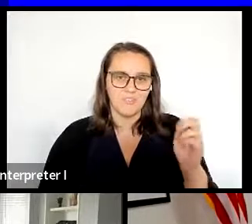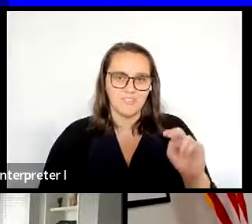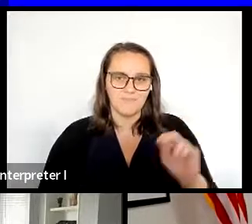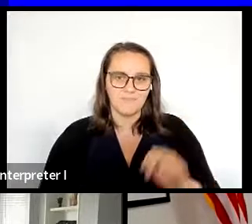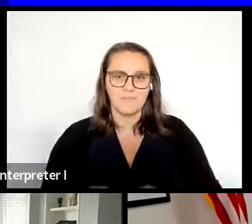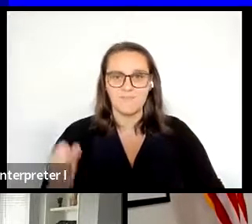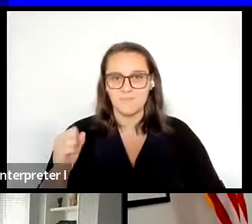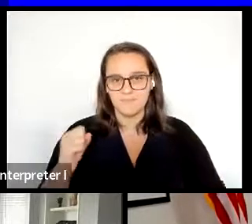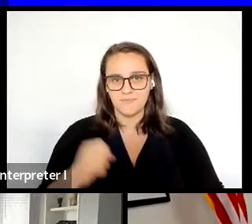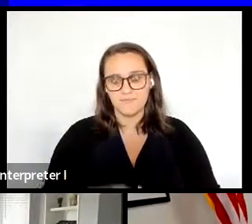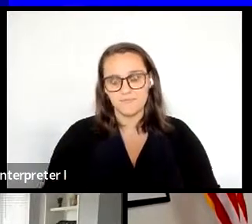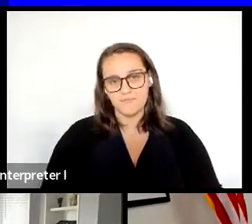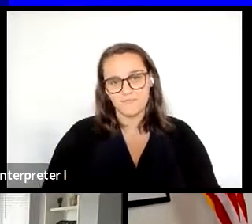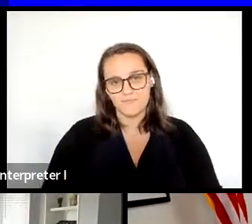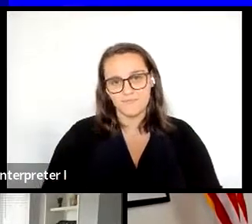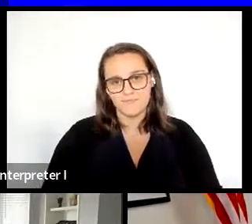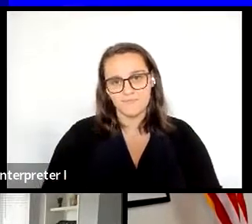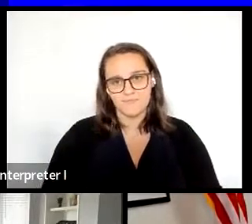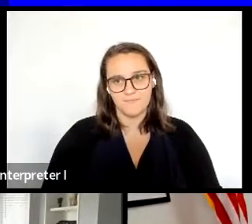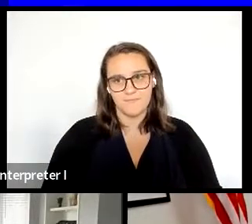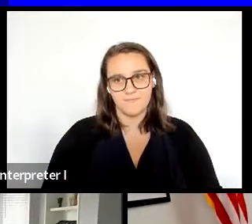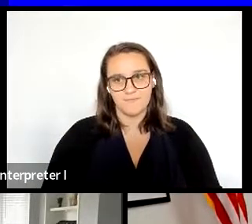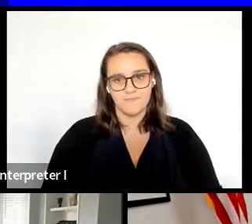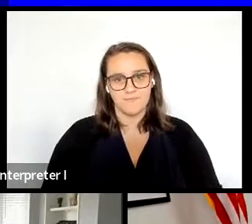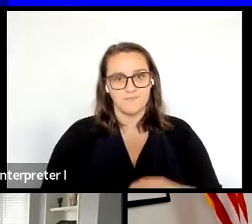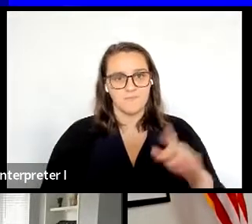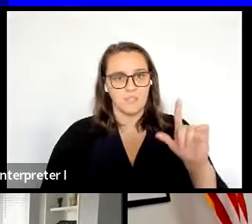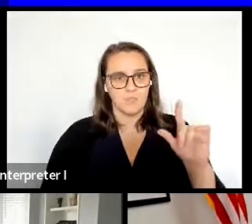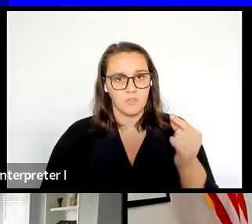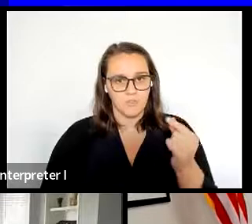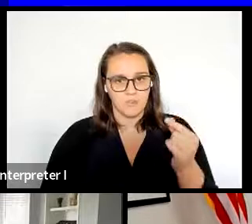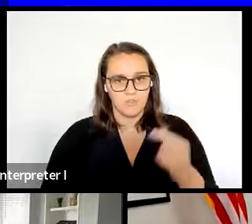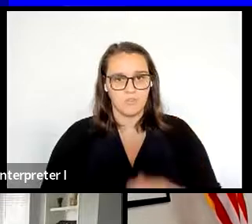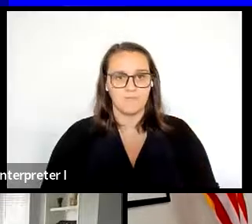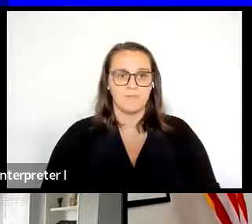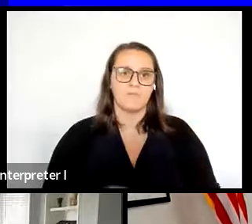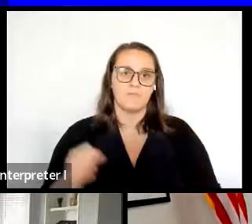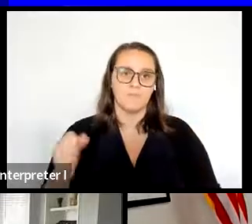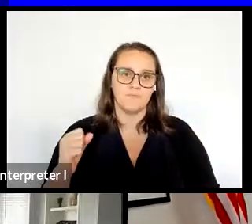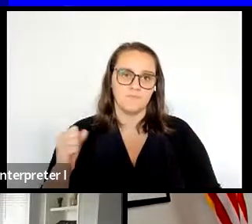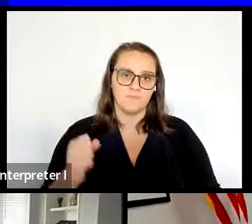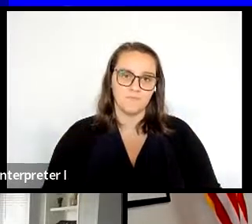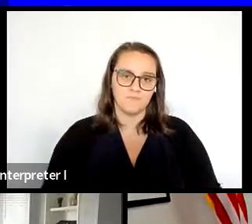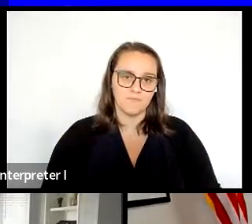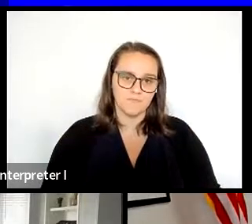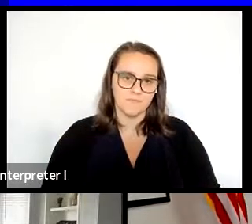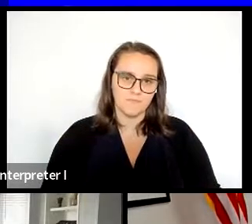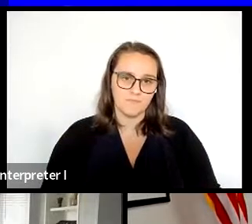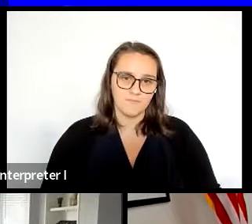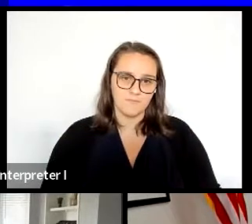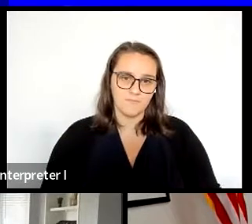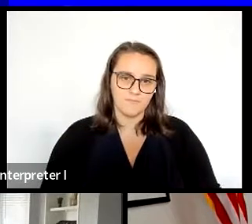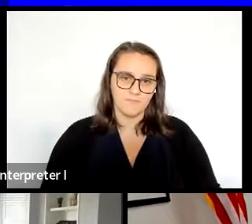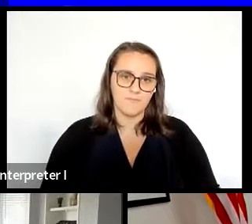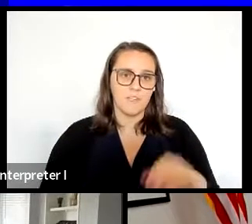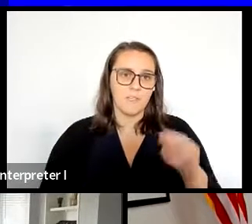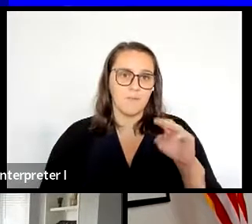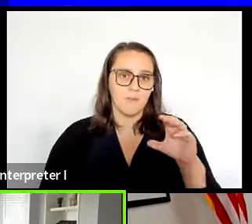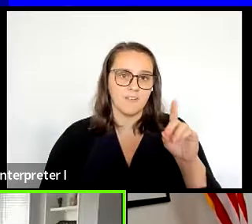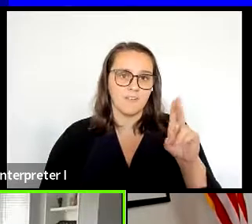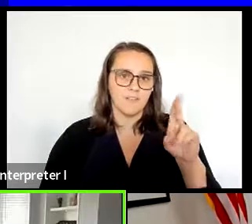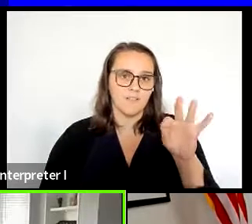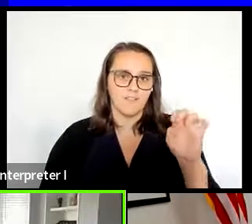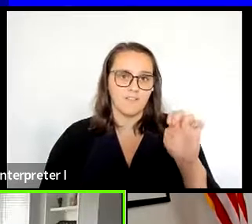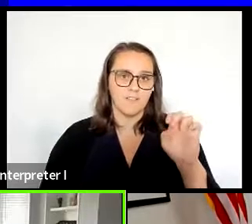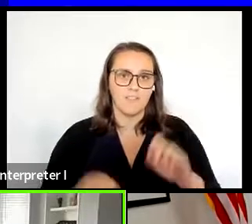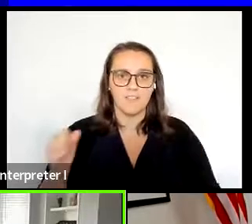Yes. Councilmember Henderson votes yes. Councilmember Lewis George. Yes. Councilmember Lewis George votes yes. Councilmember McDuffie.